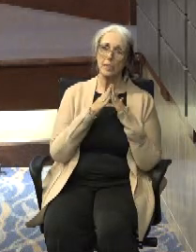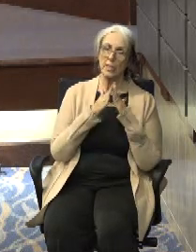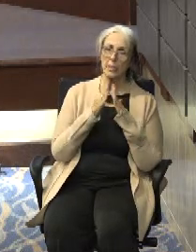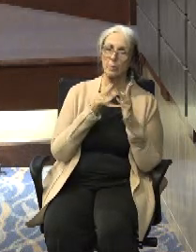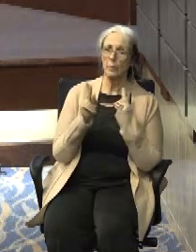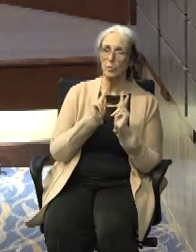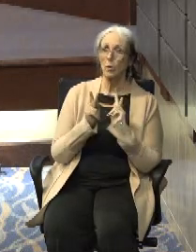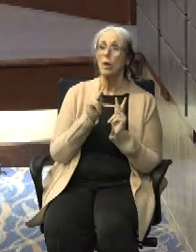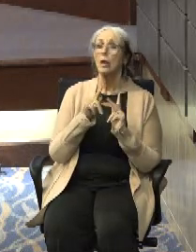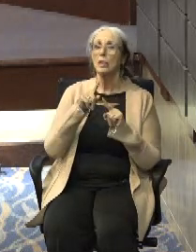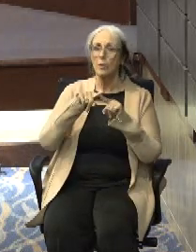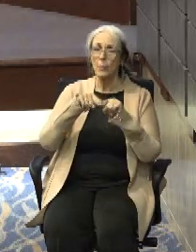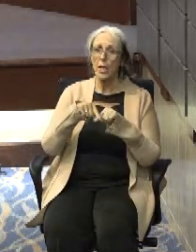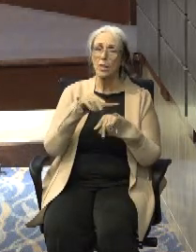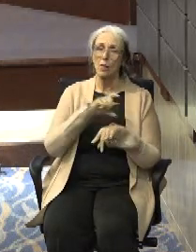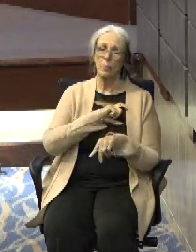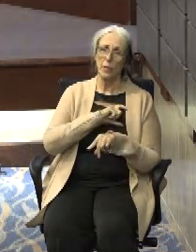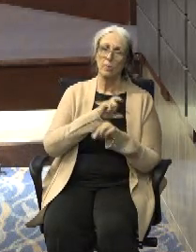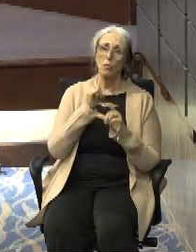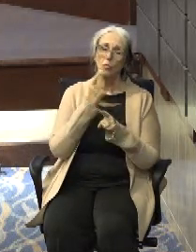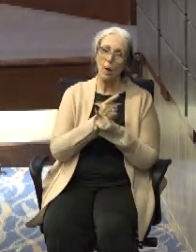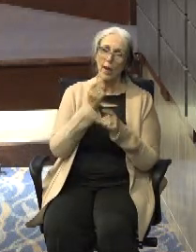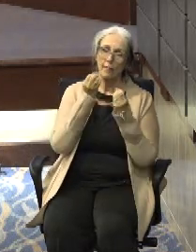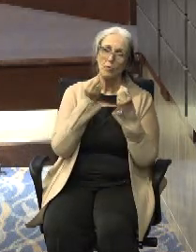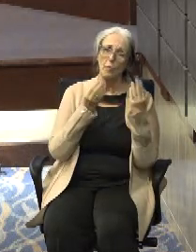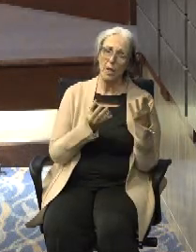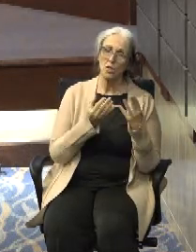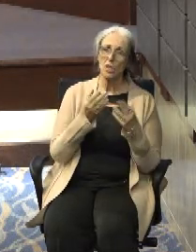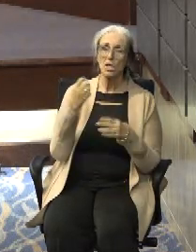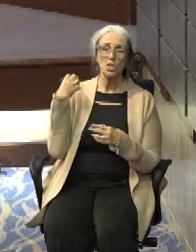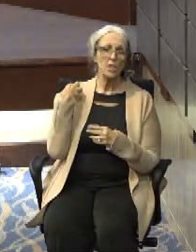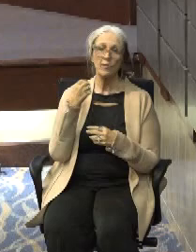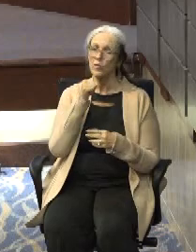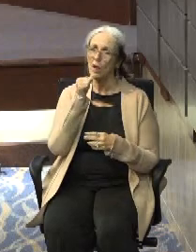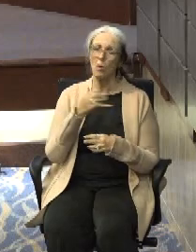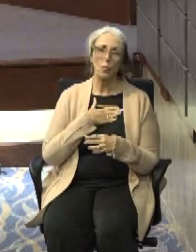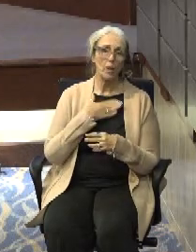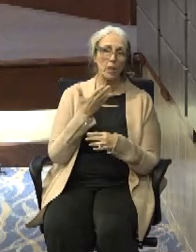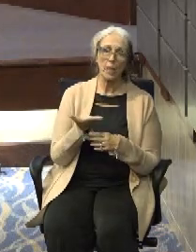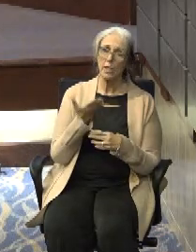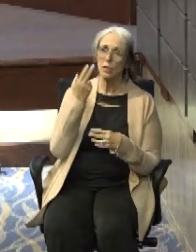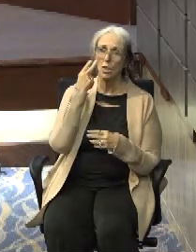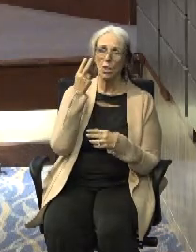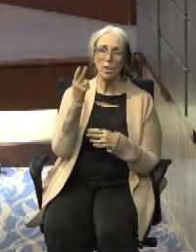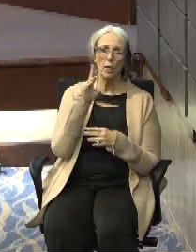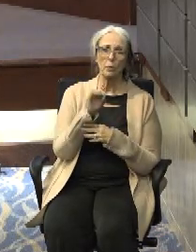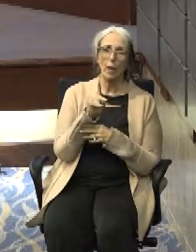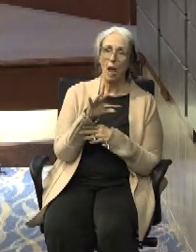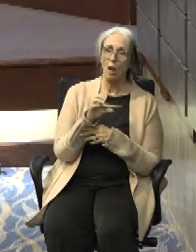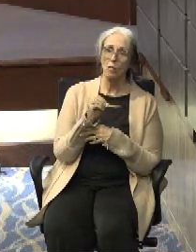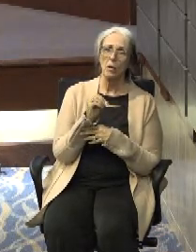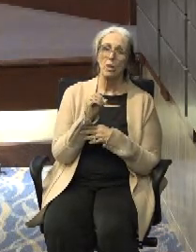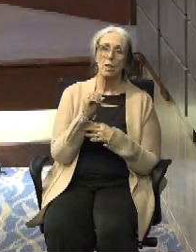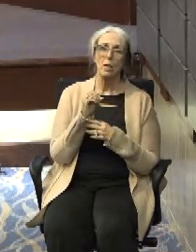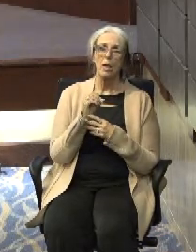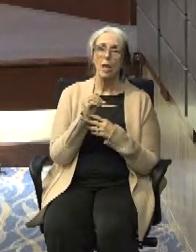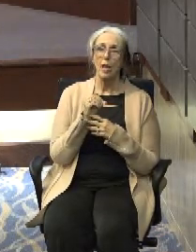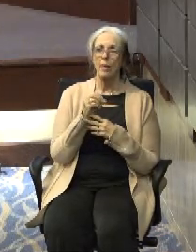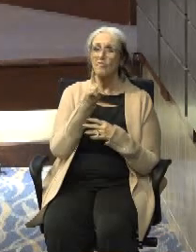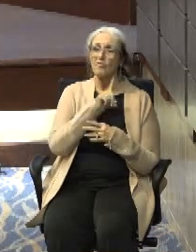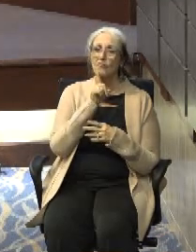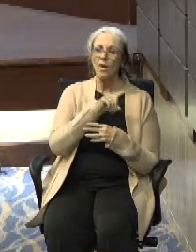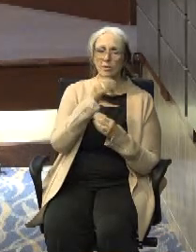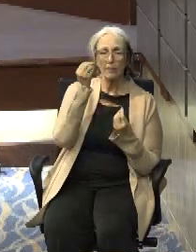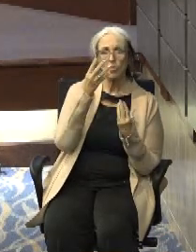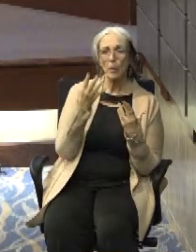department's PIO to convey accurate information. The chief was not willing to look into the matter that her PIO gave false information to the media, and